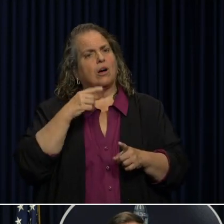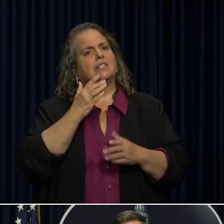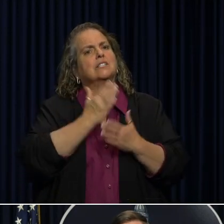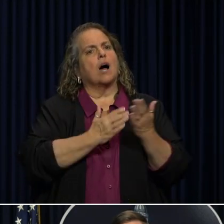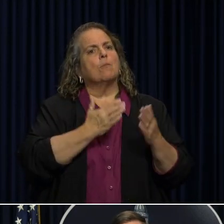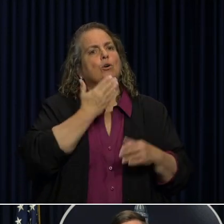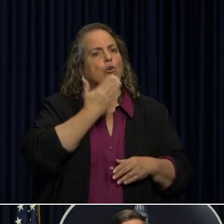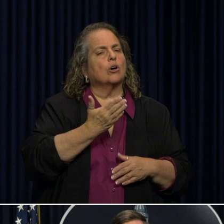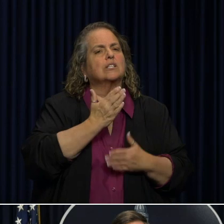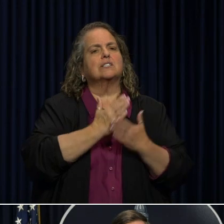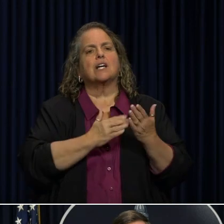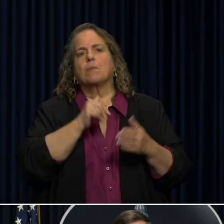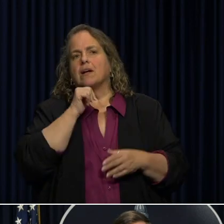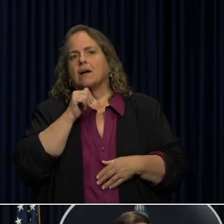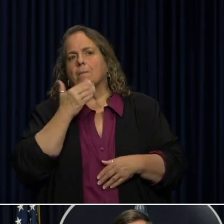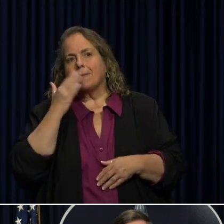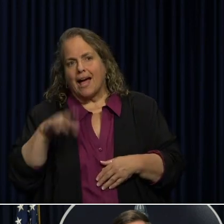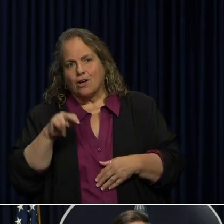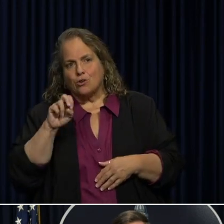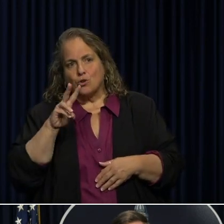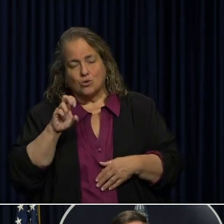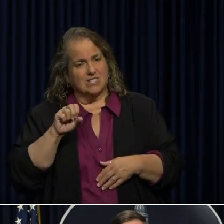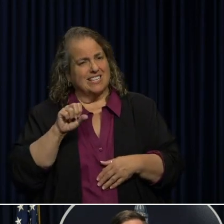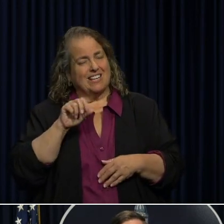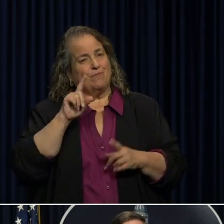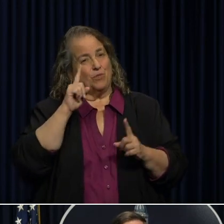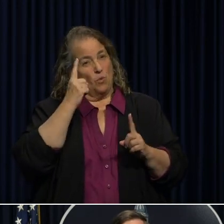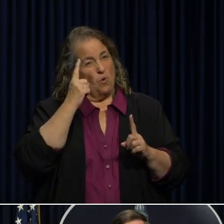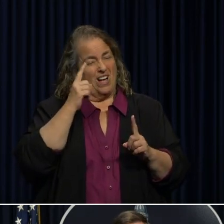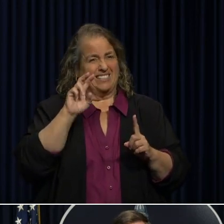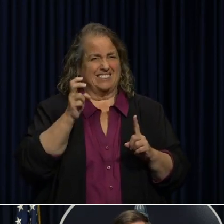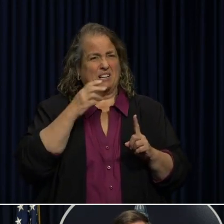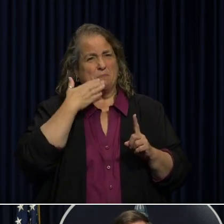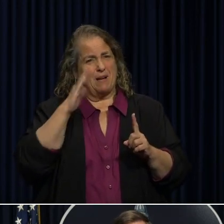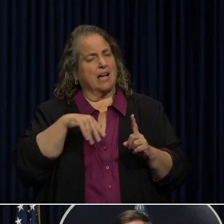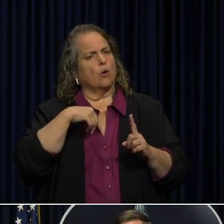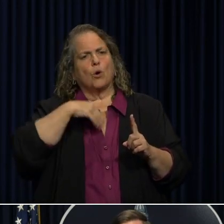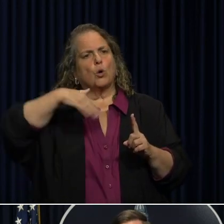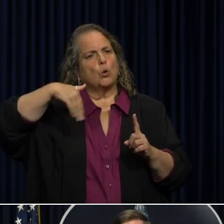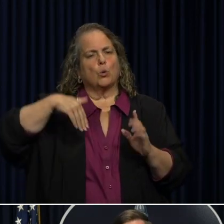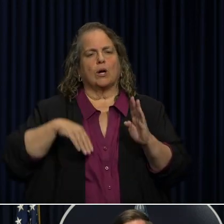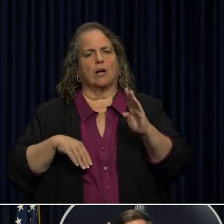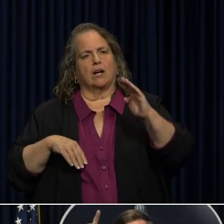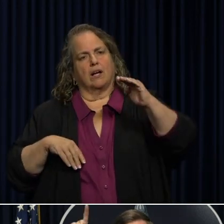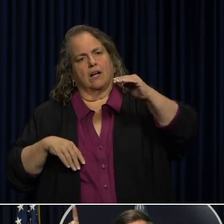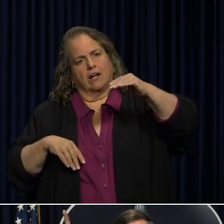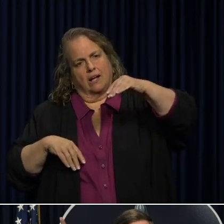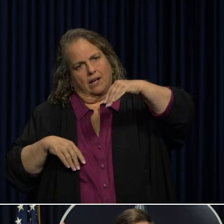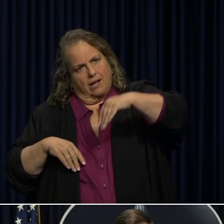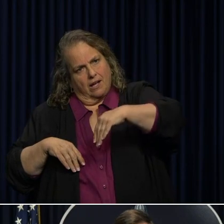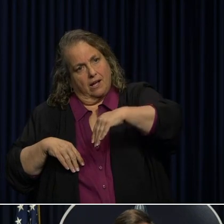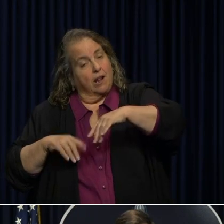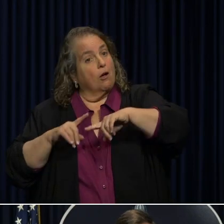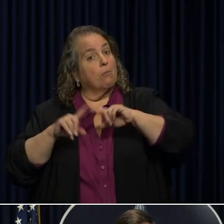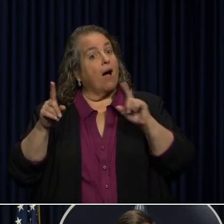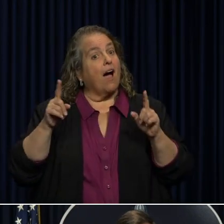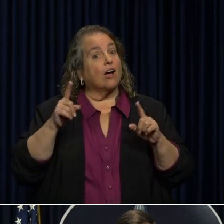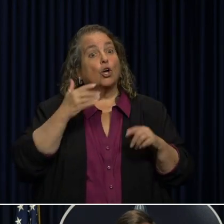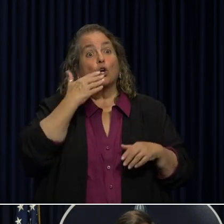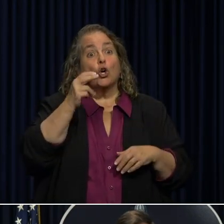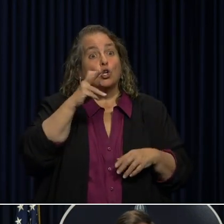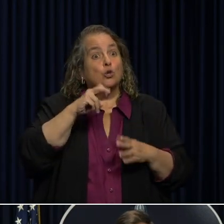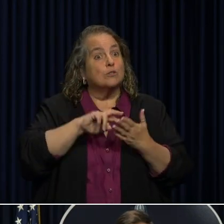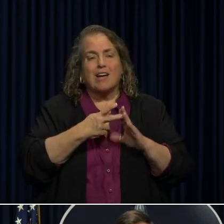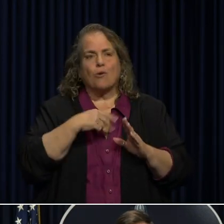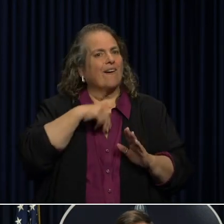that we are on the decline just yet. But the really good news is it appears that we're not on the incline yet